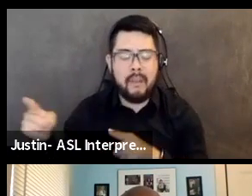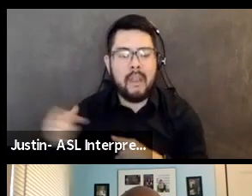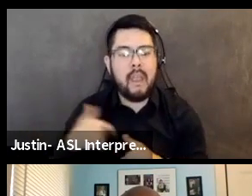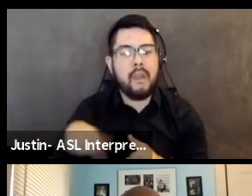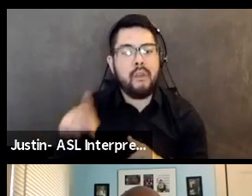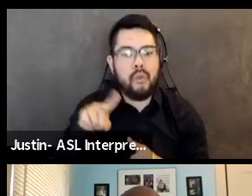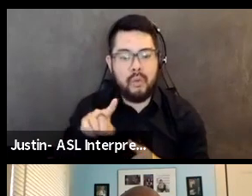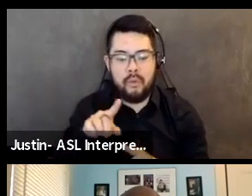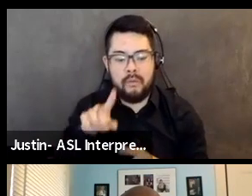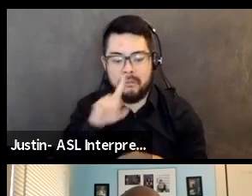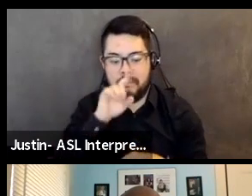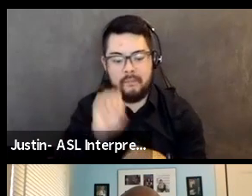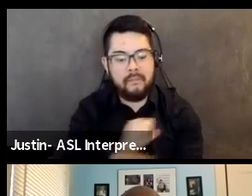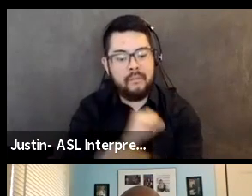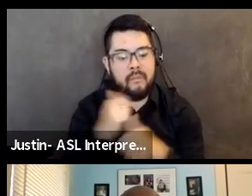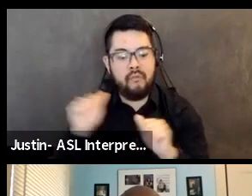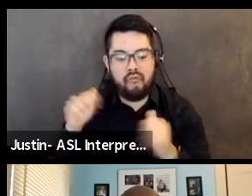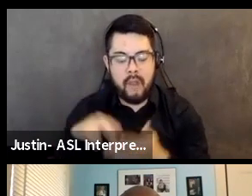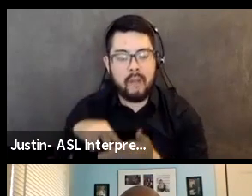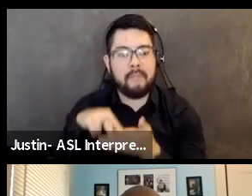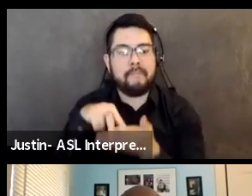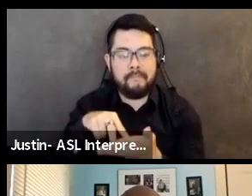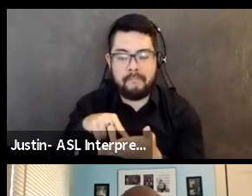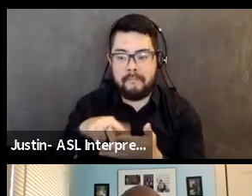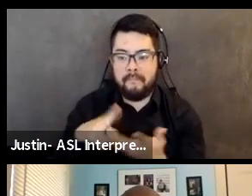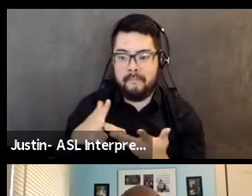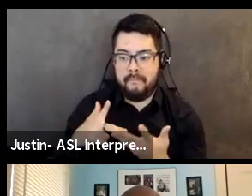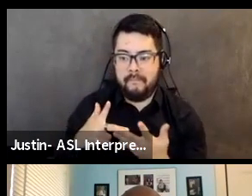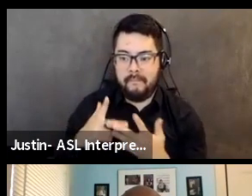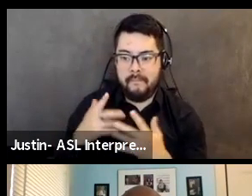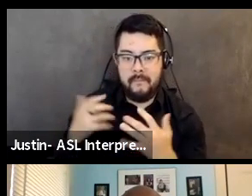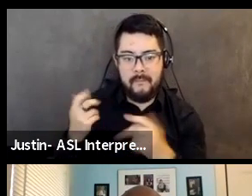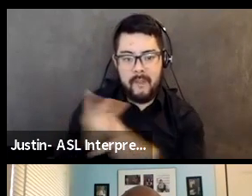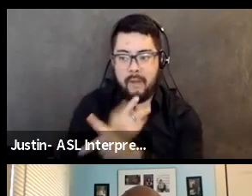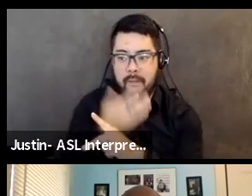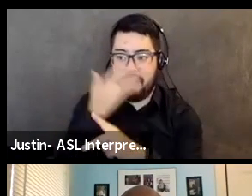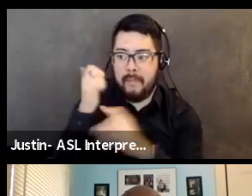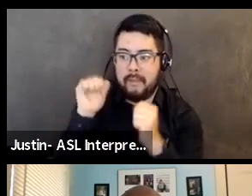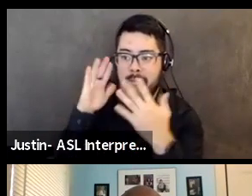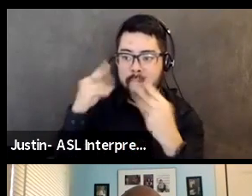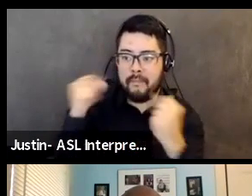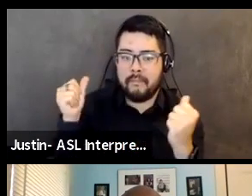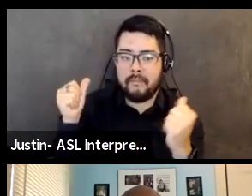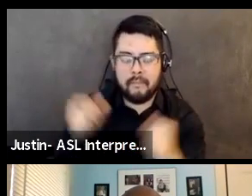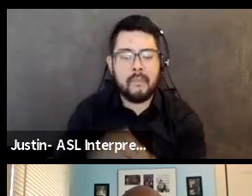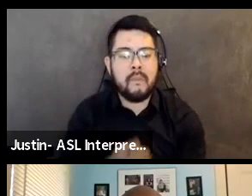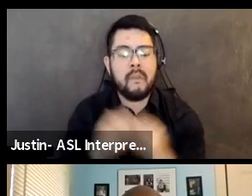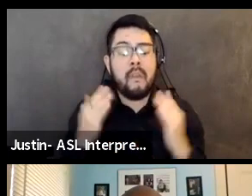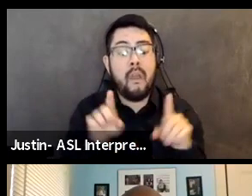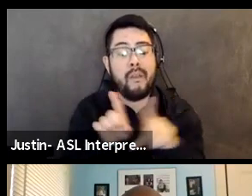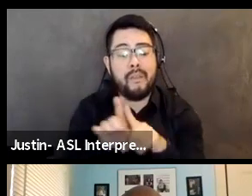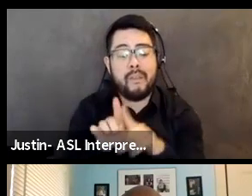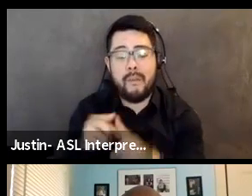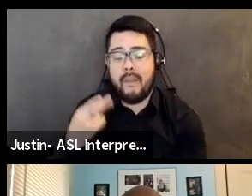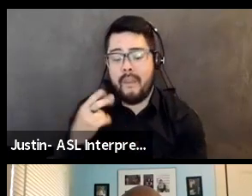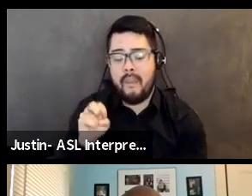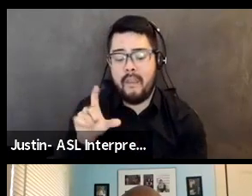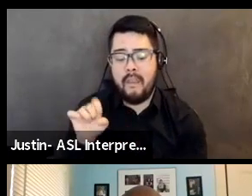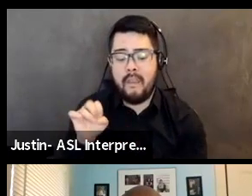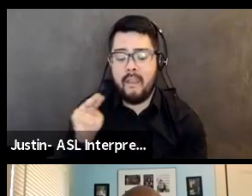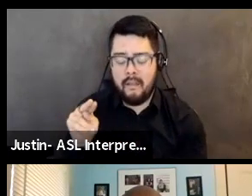stepped up to to the challenge i also want to thank helen and